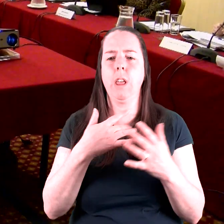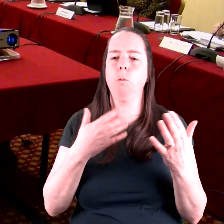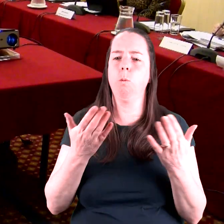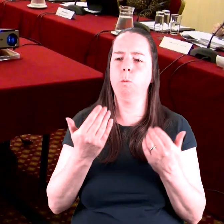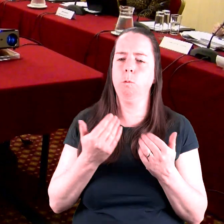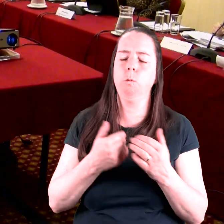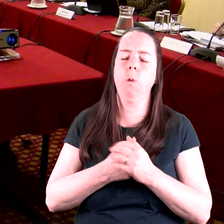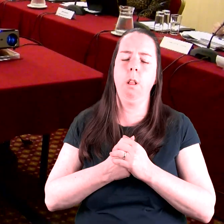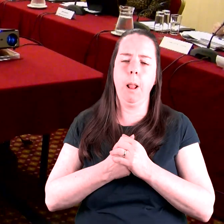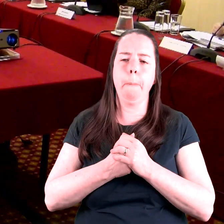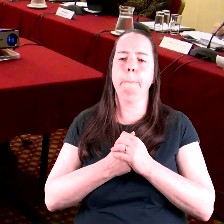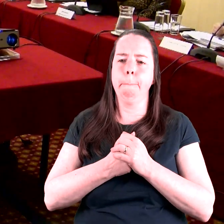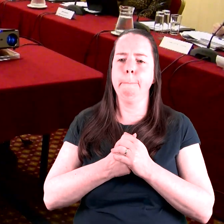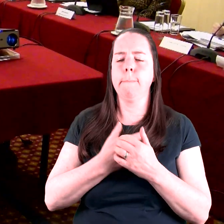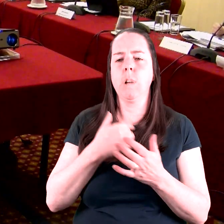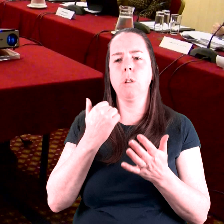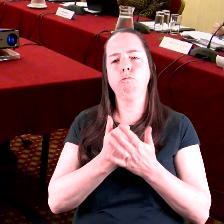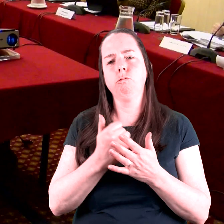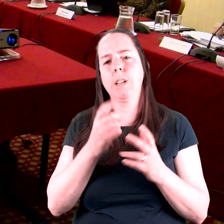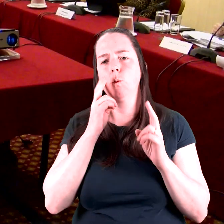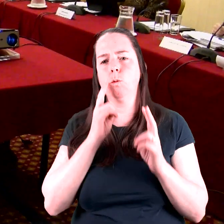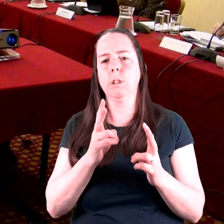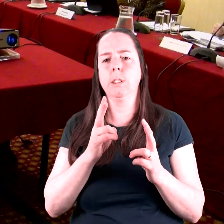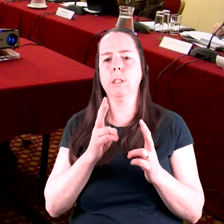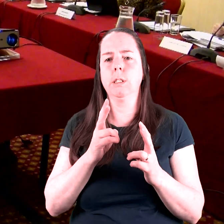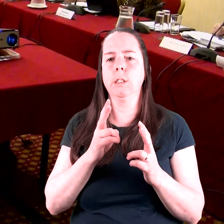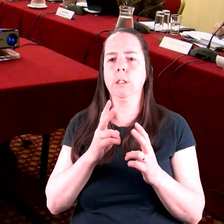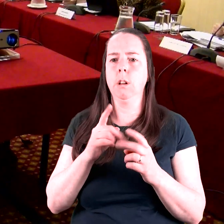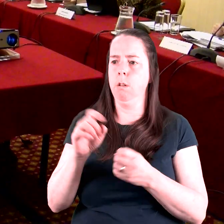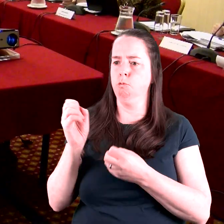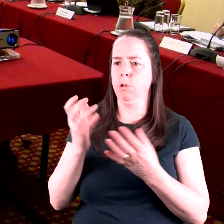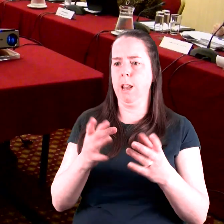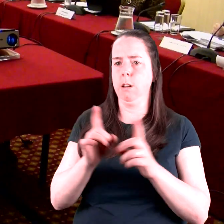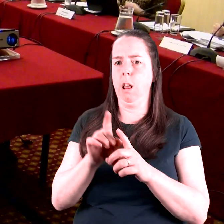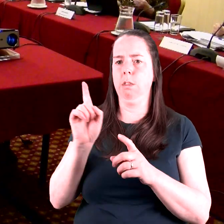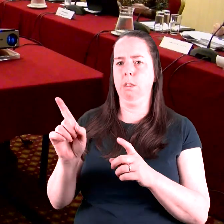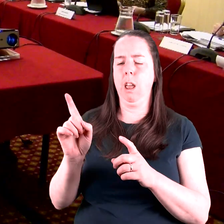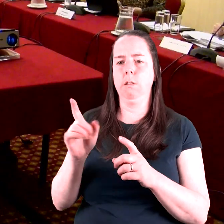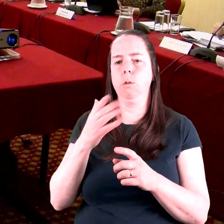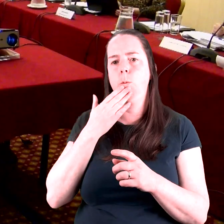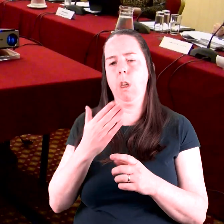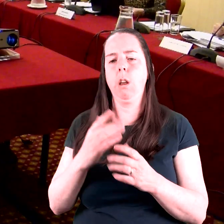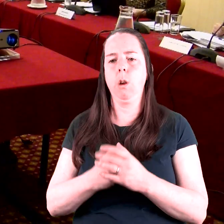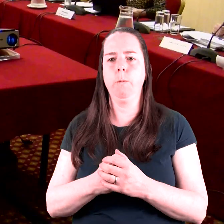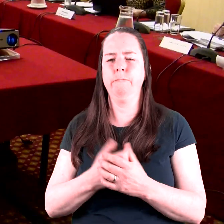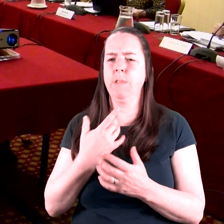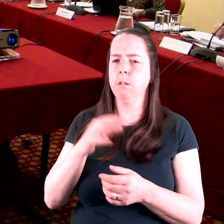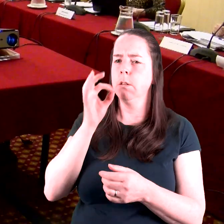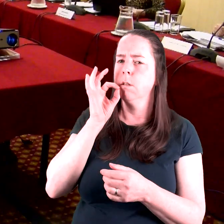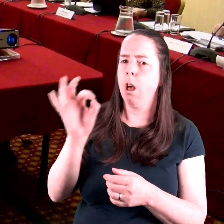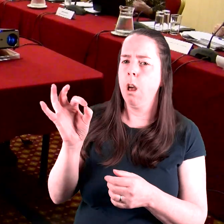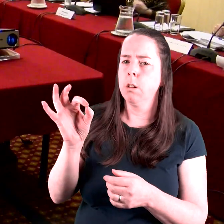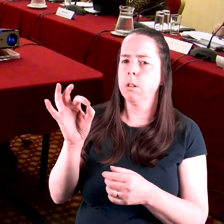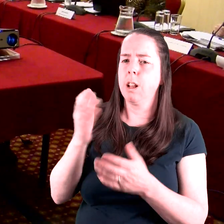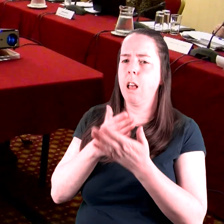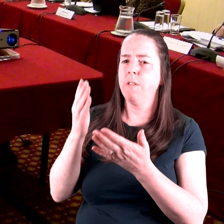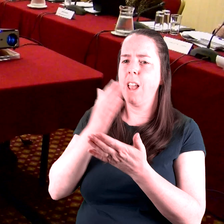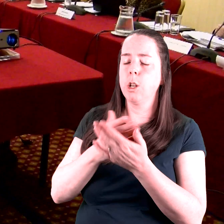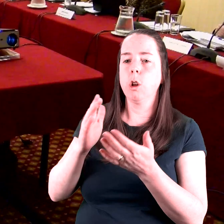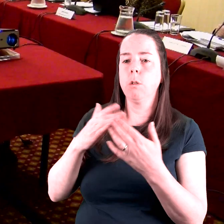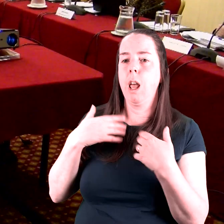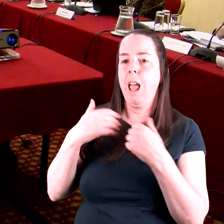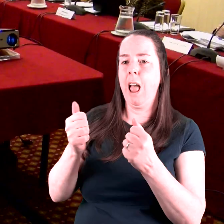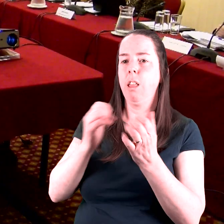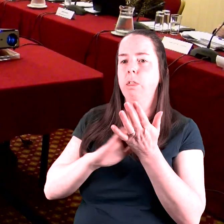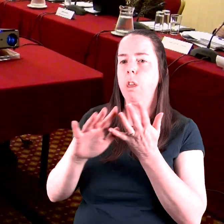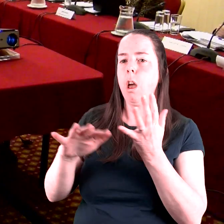Sam, thank you for that. It's very, very welcome. Isn't it great to see this presented like this? So thank you for that. But can I just ask a